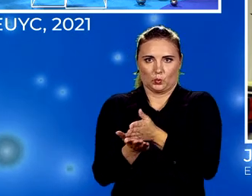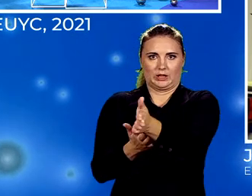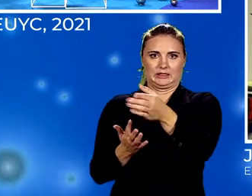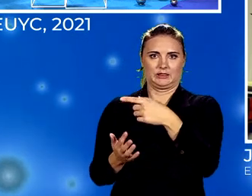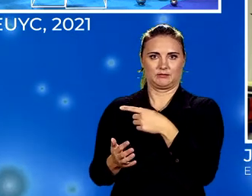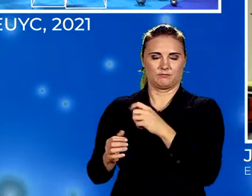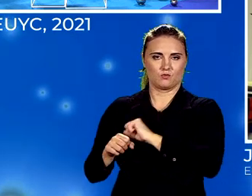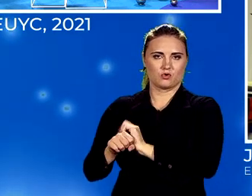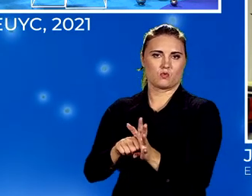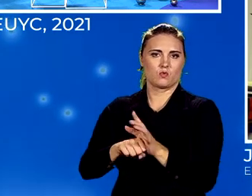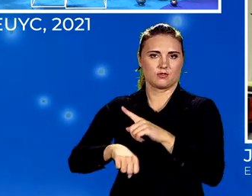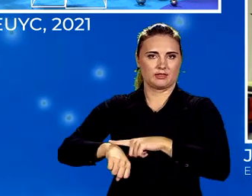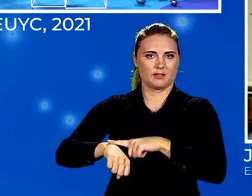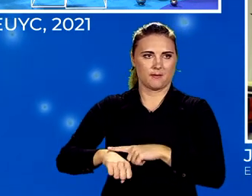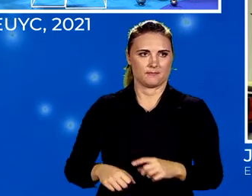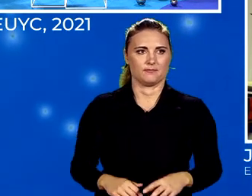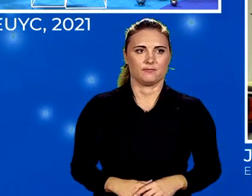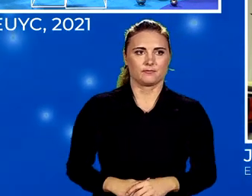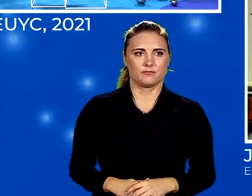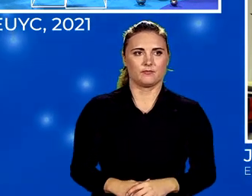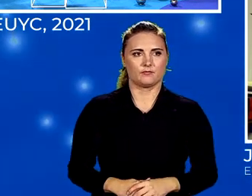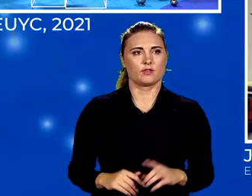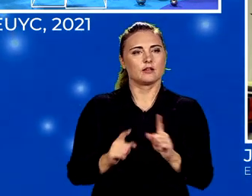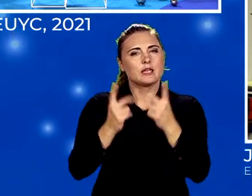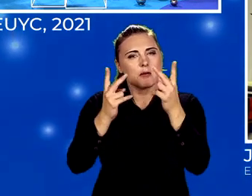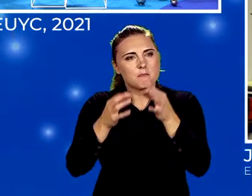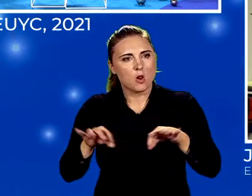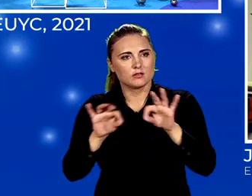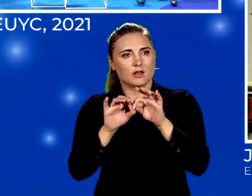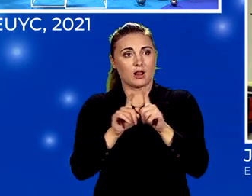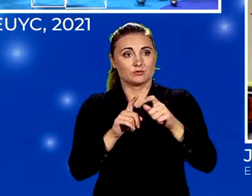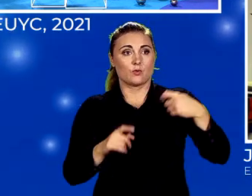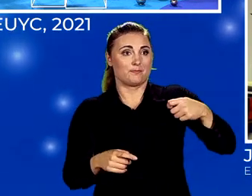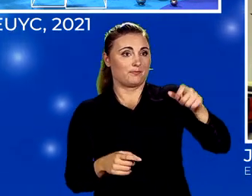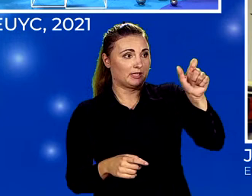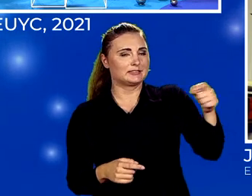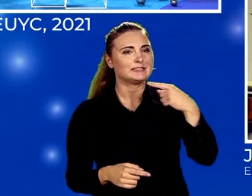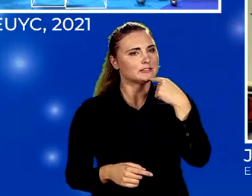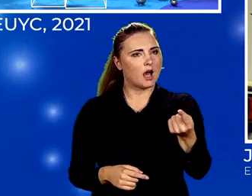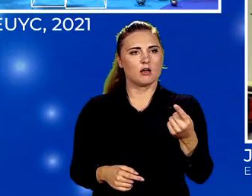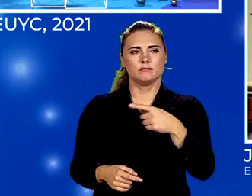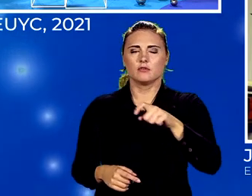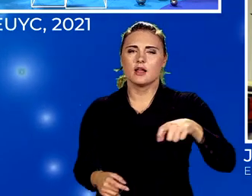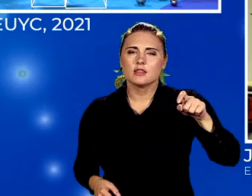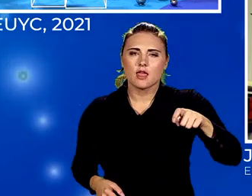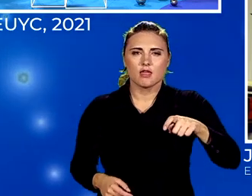was very poignant when the president said that Europe needs all of its youth. So